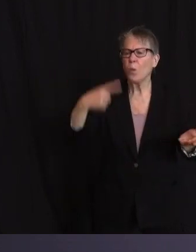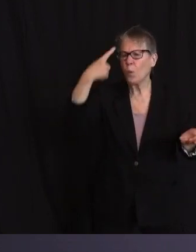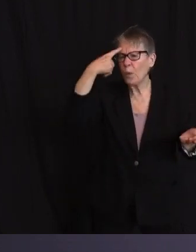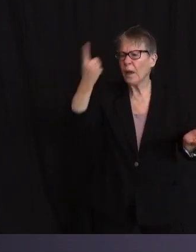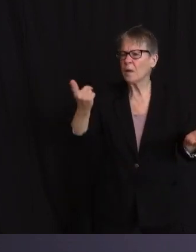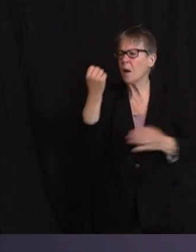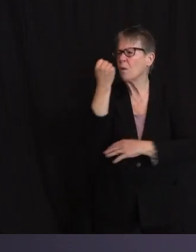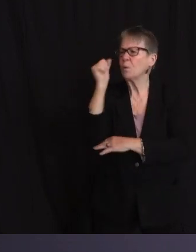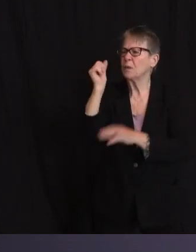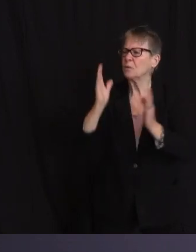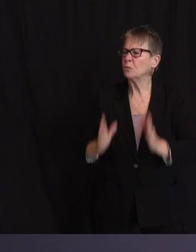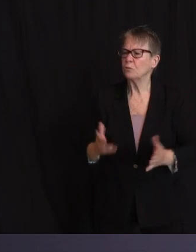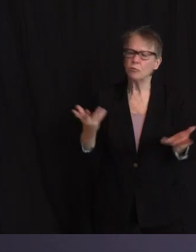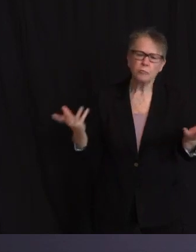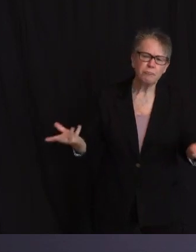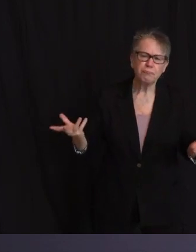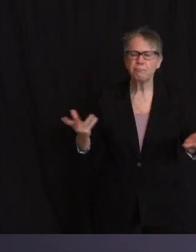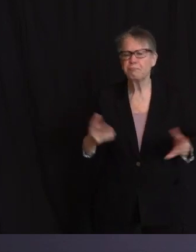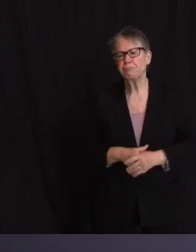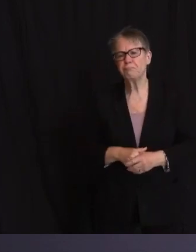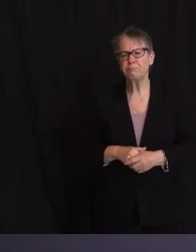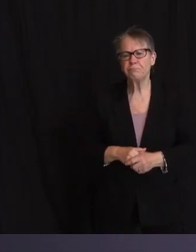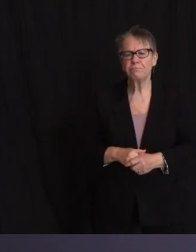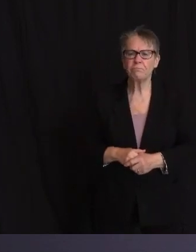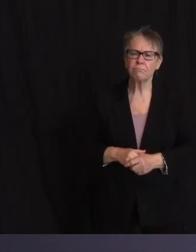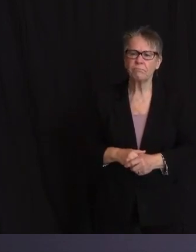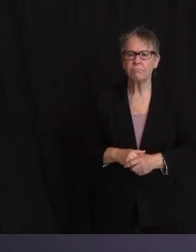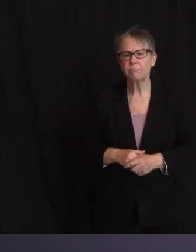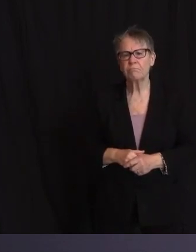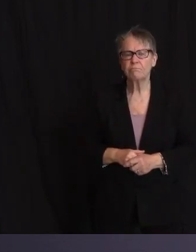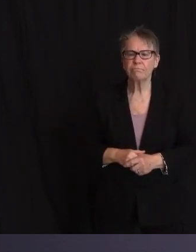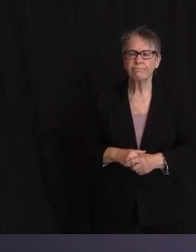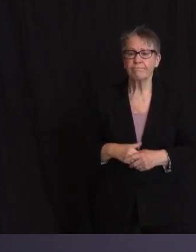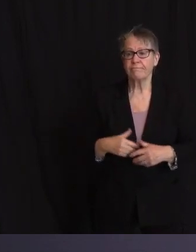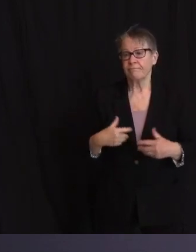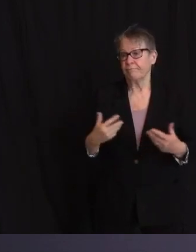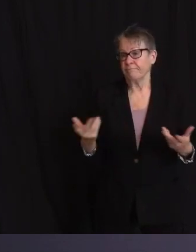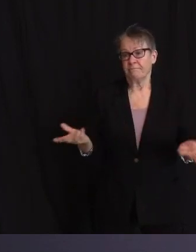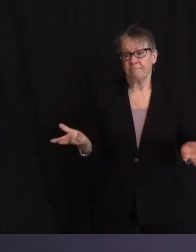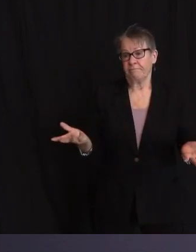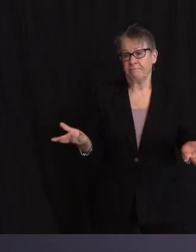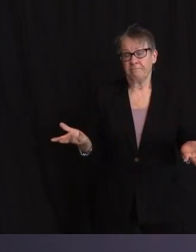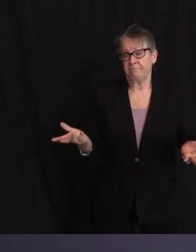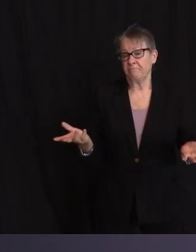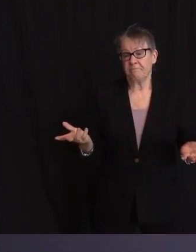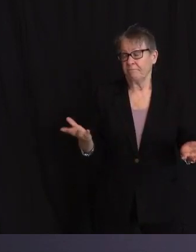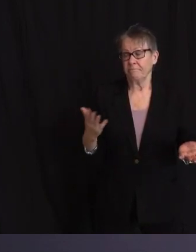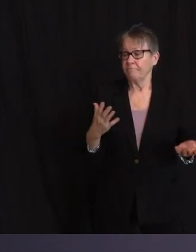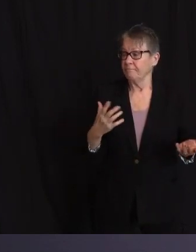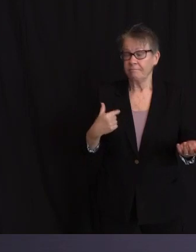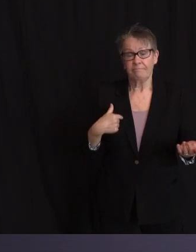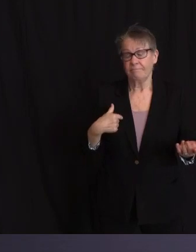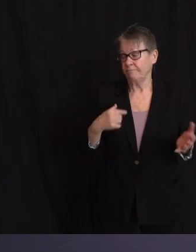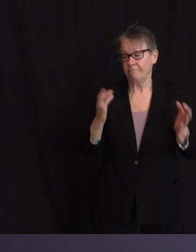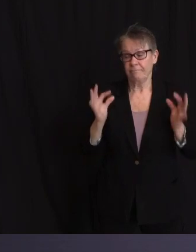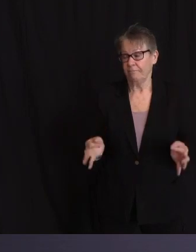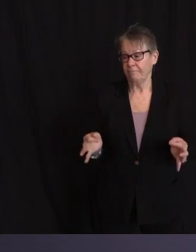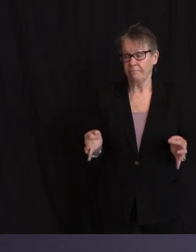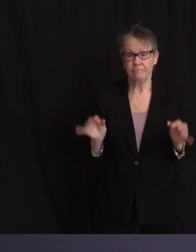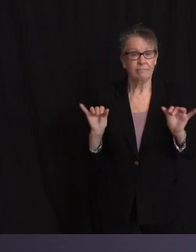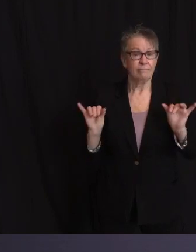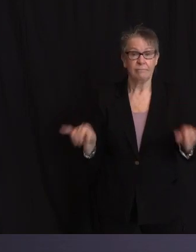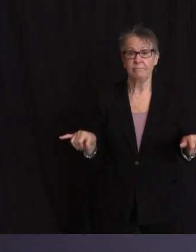pleasure. Listen, they haven't changed. I was asked, we'll come down to Matt next, Martell. They haven't really changed since I've been asked